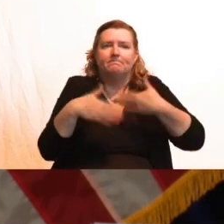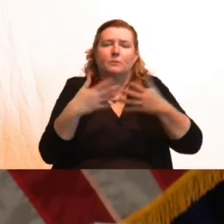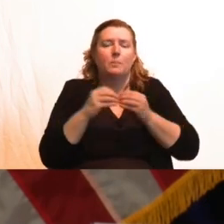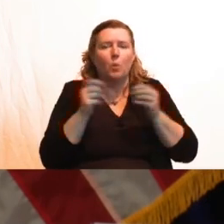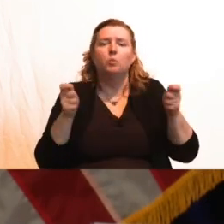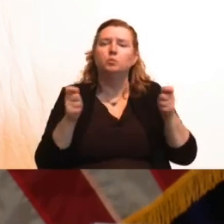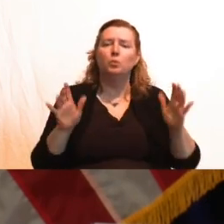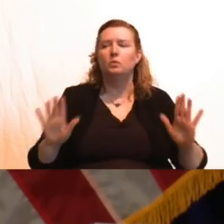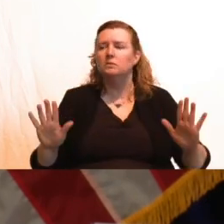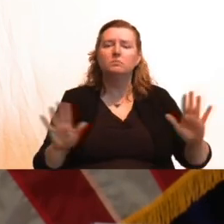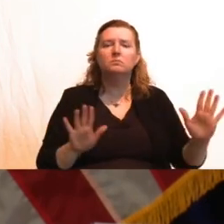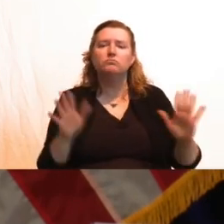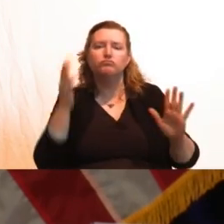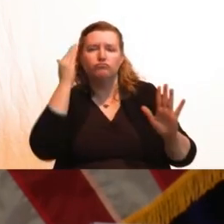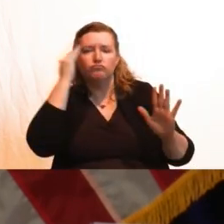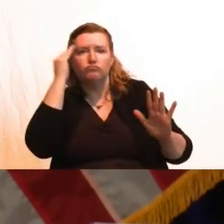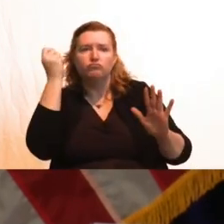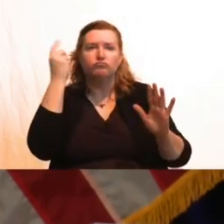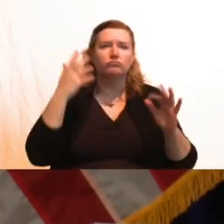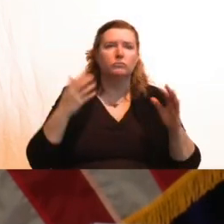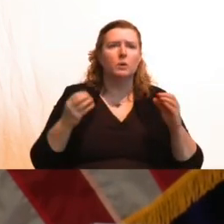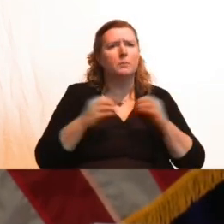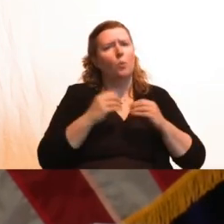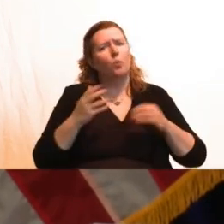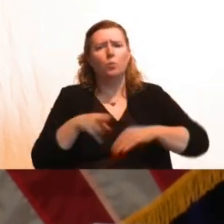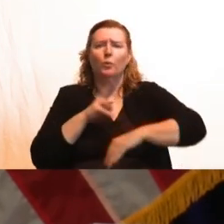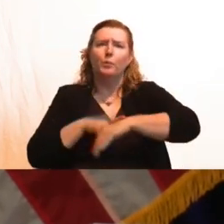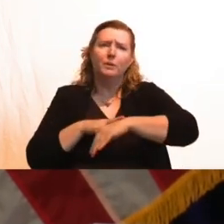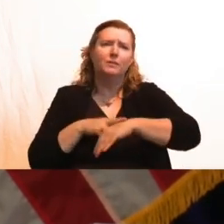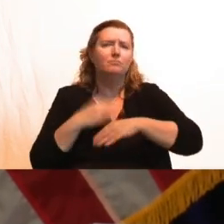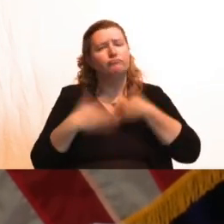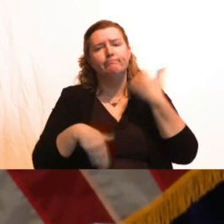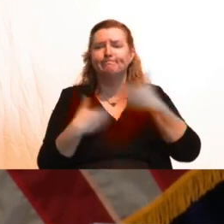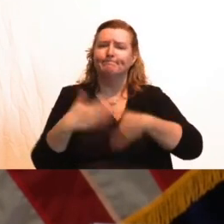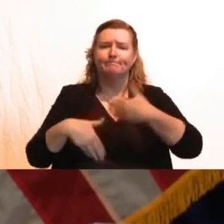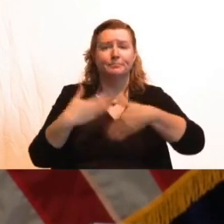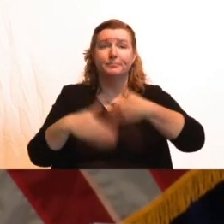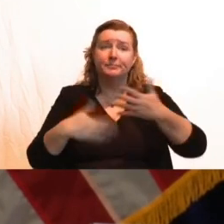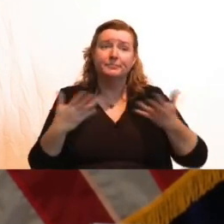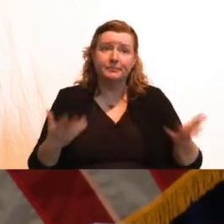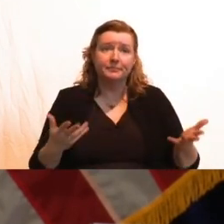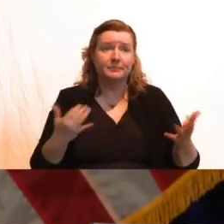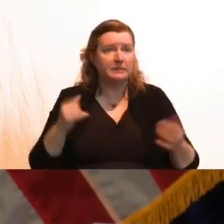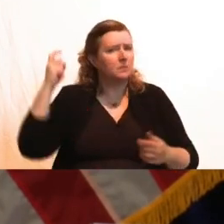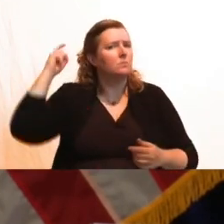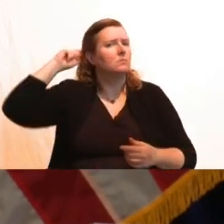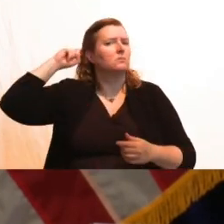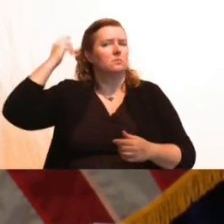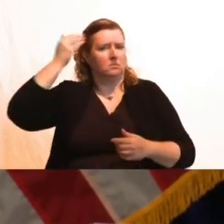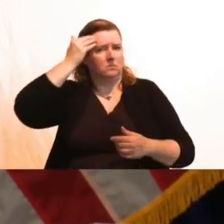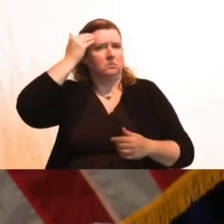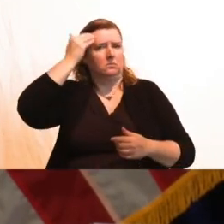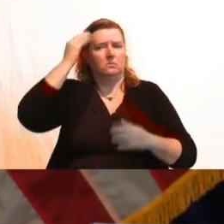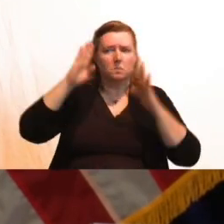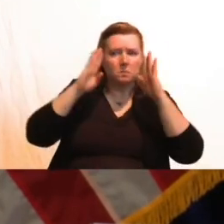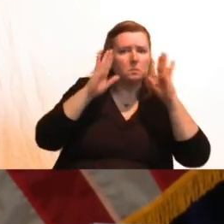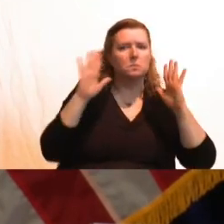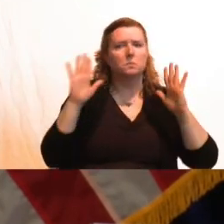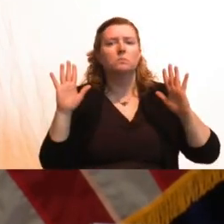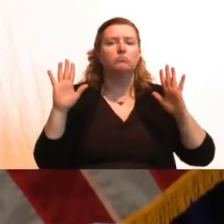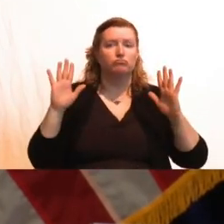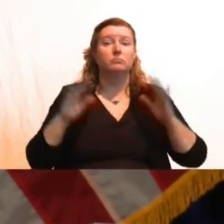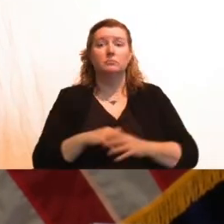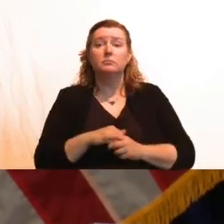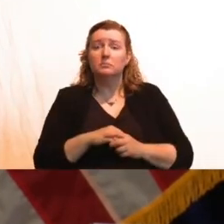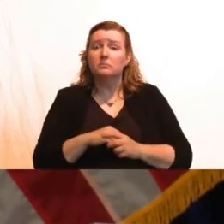still need to pay attention. You know, as has been said, eternal vigilance is the price of freedom, and we do need to continue to be